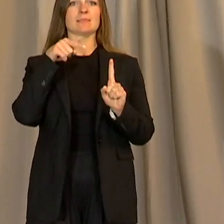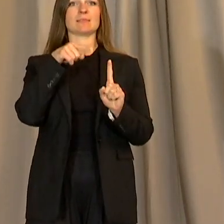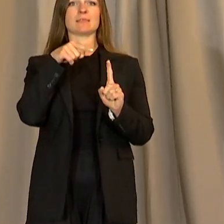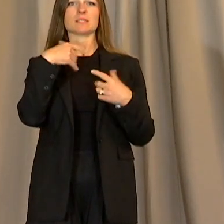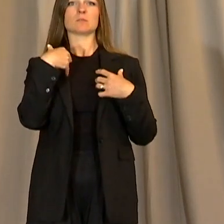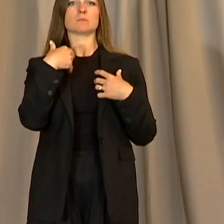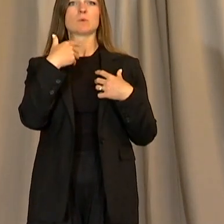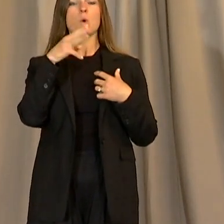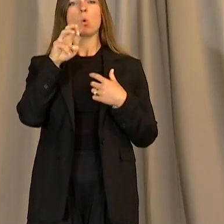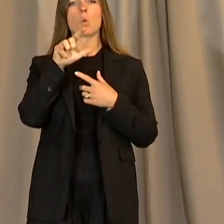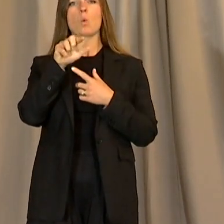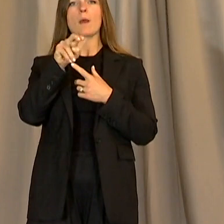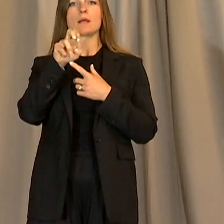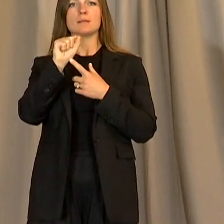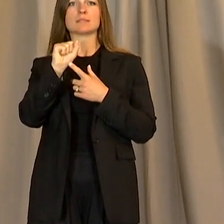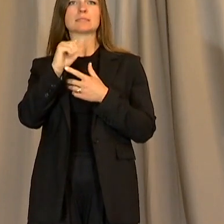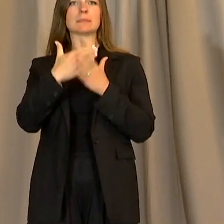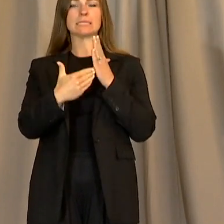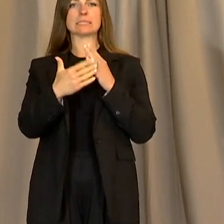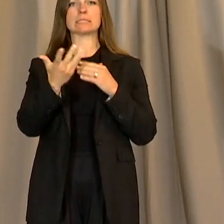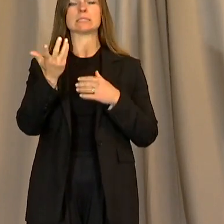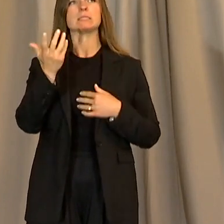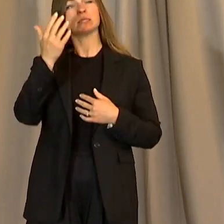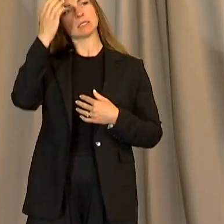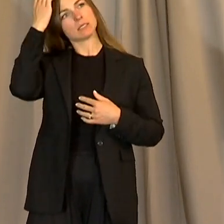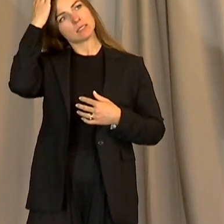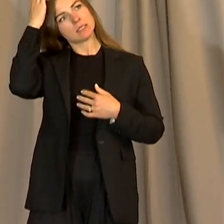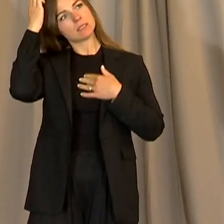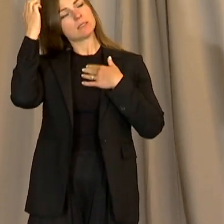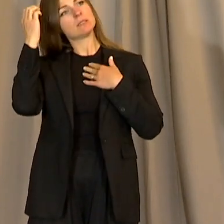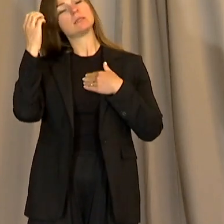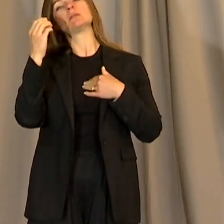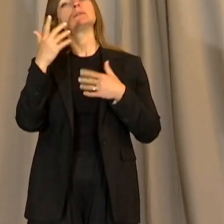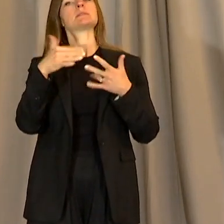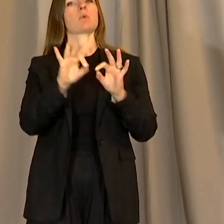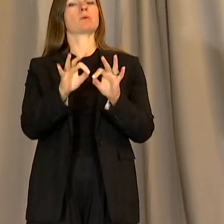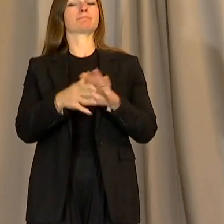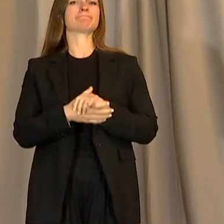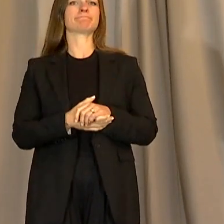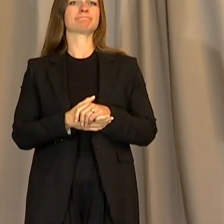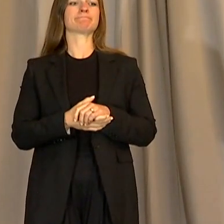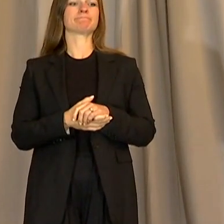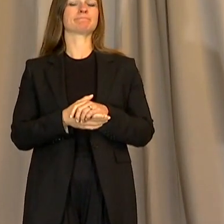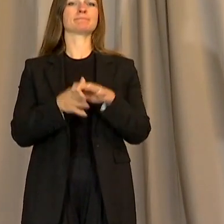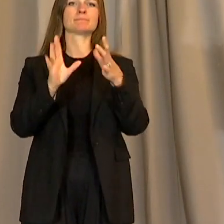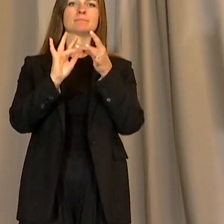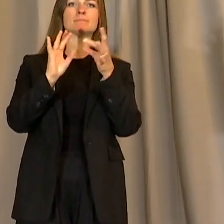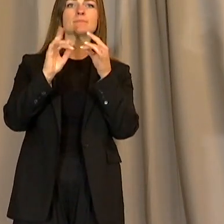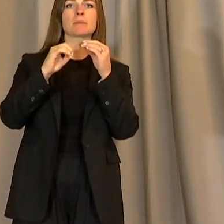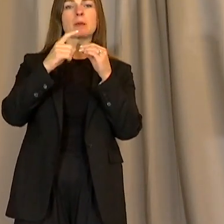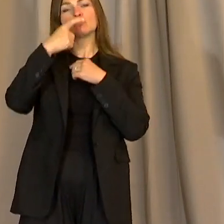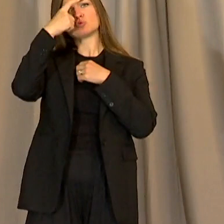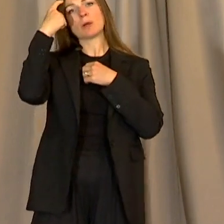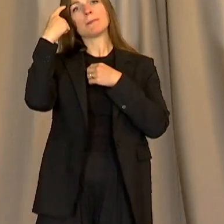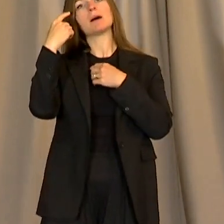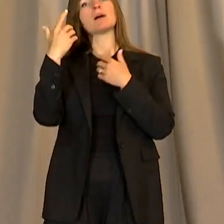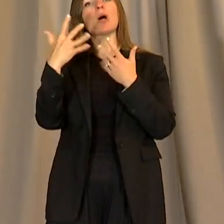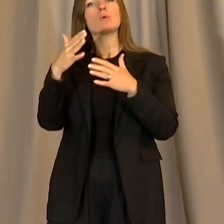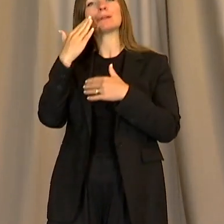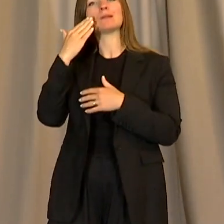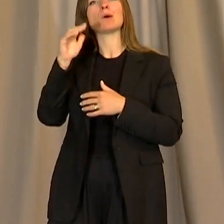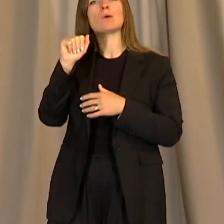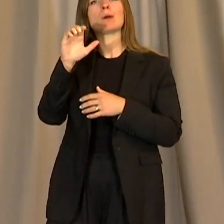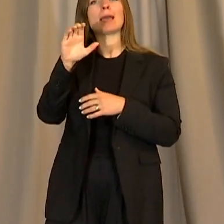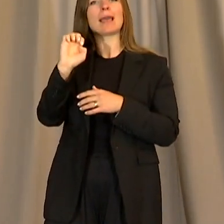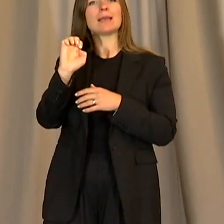think, is really important. We've been thinking about trauma, and you know, we all know our ACEs scores. We know the